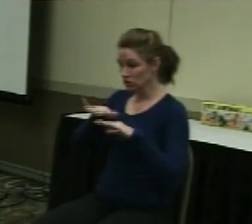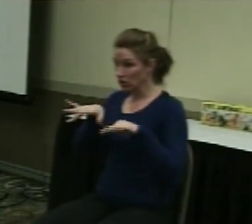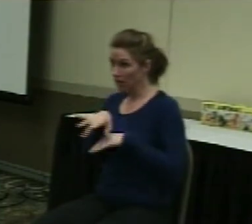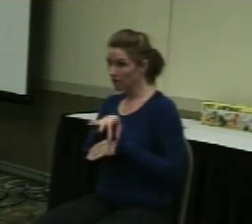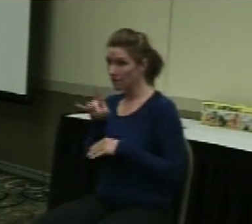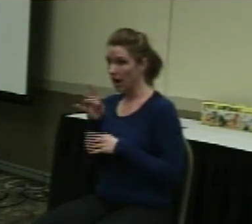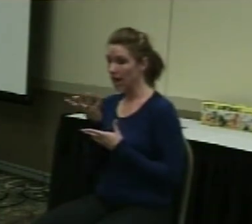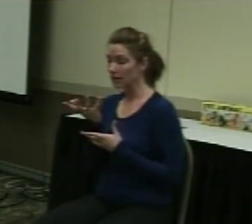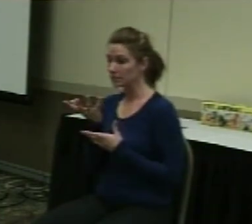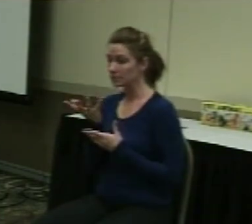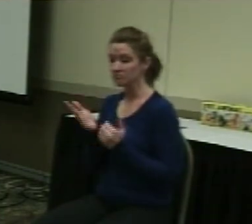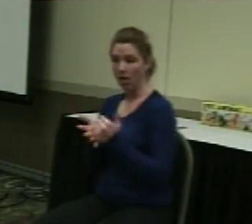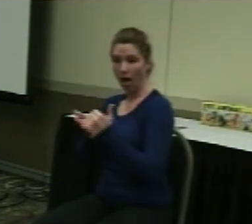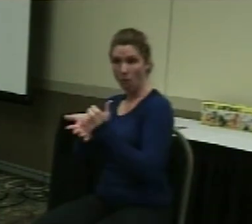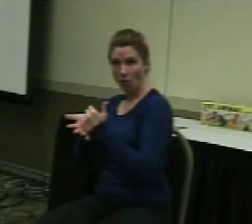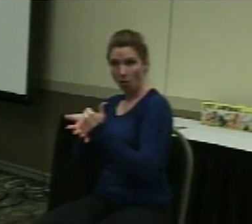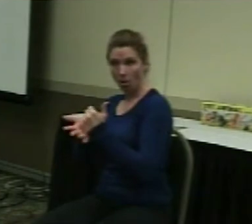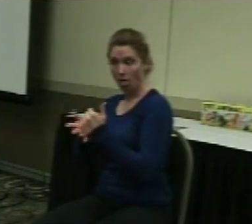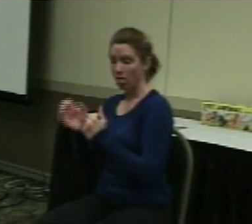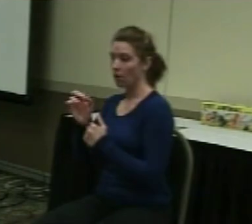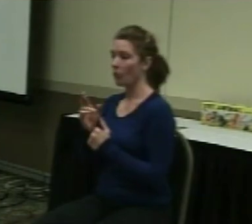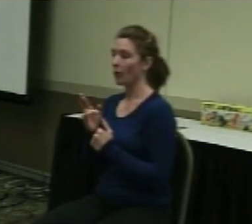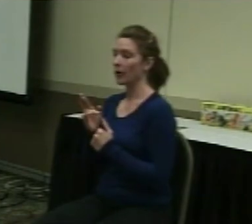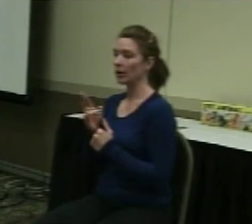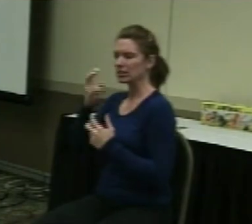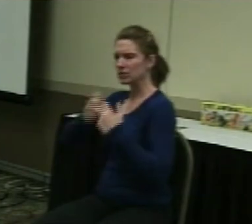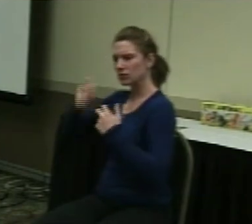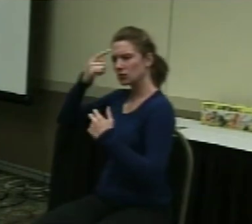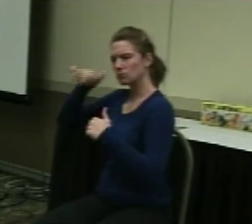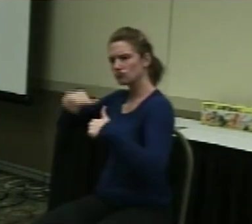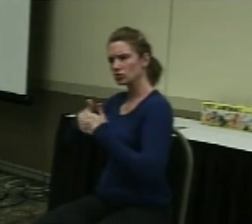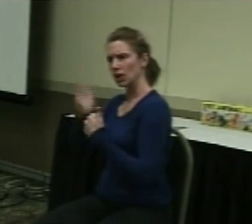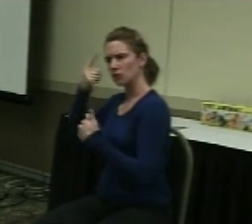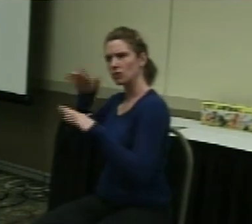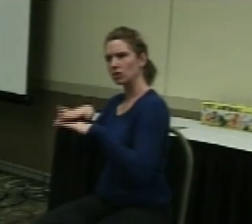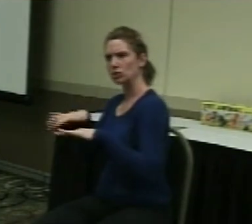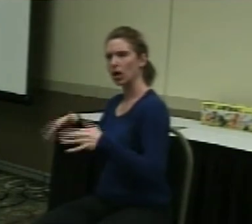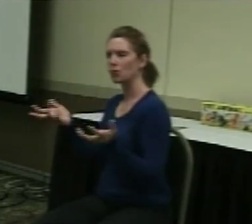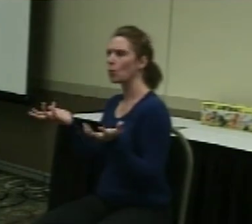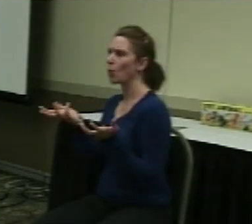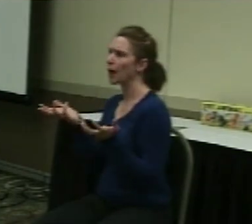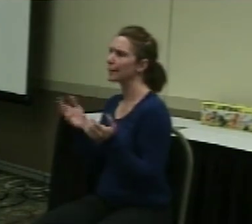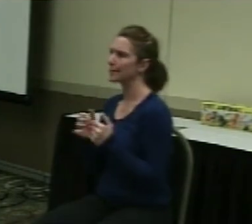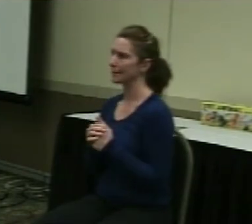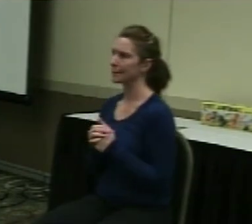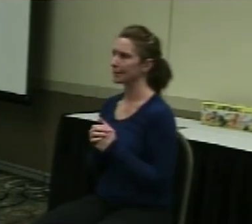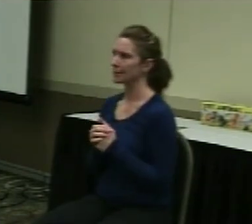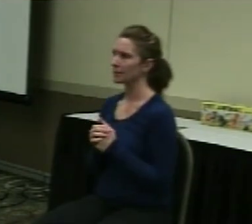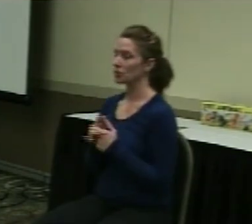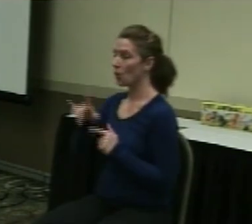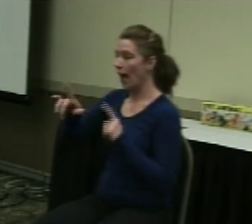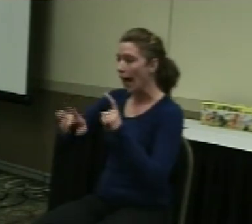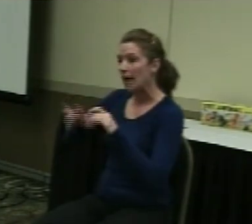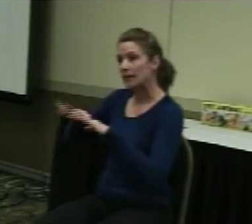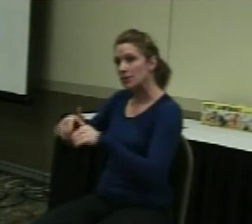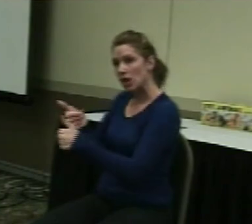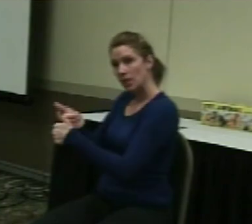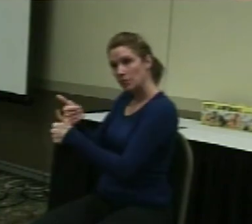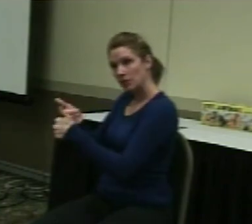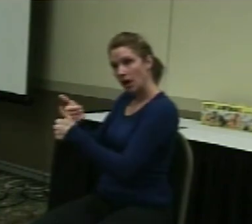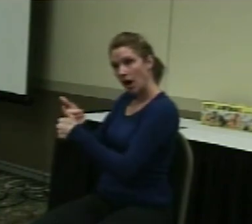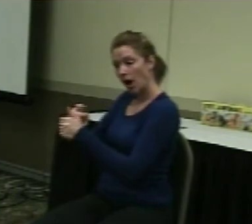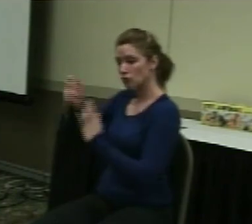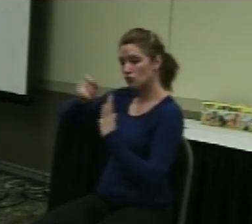find, helpful, or what is difficult for the child. So you're talking to the child,